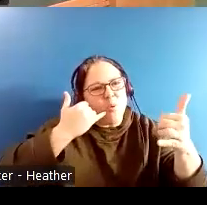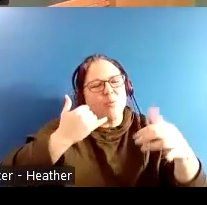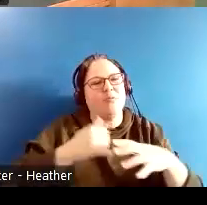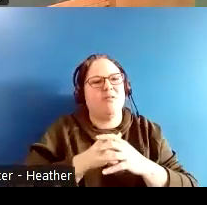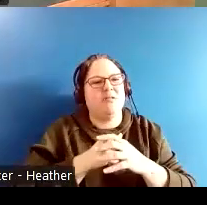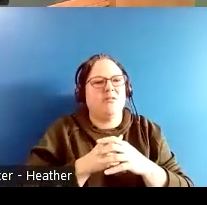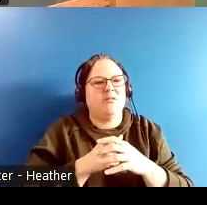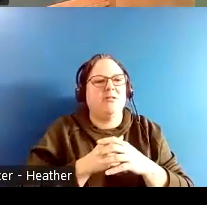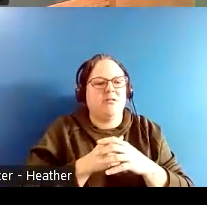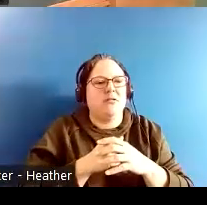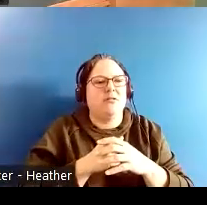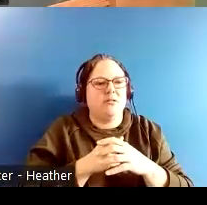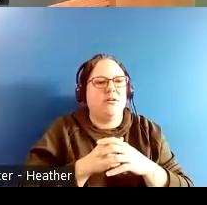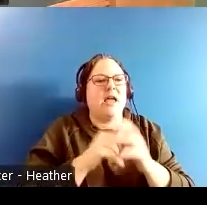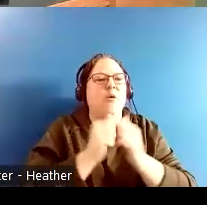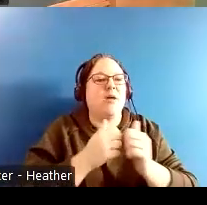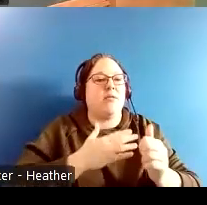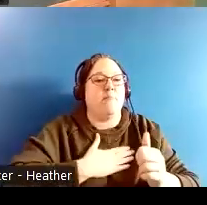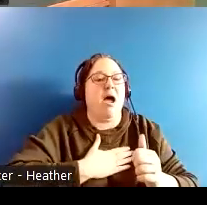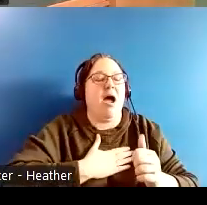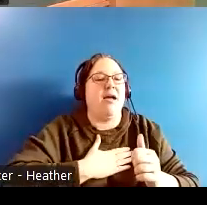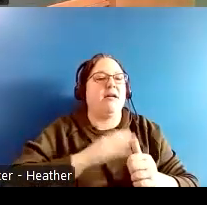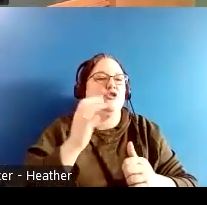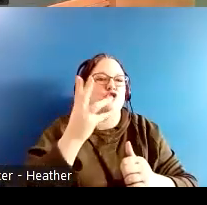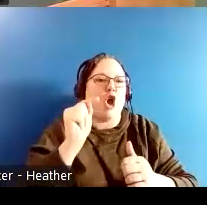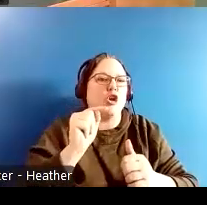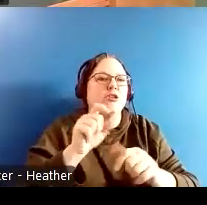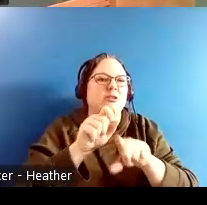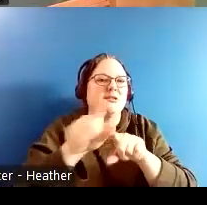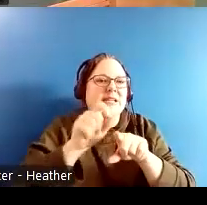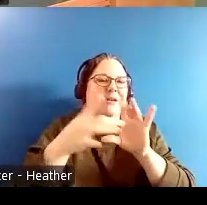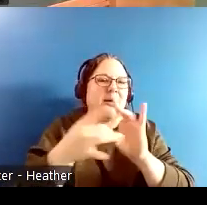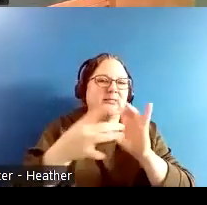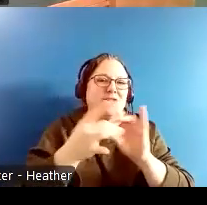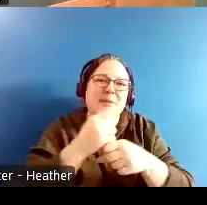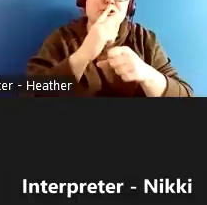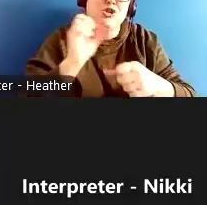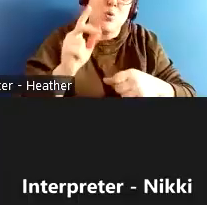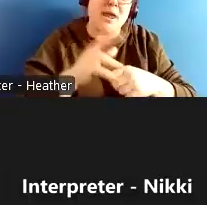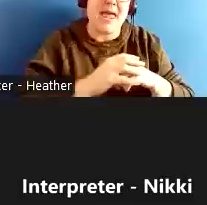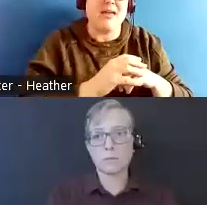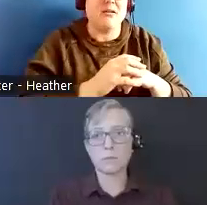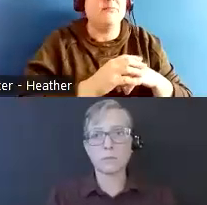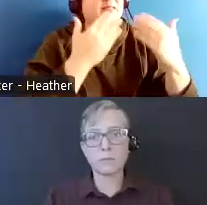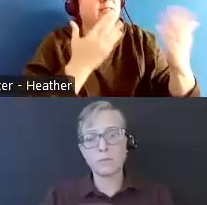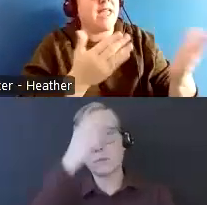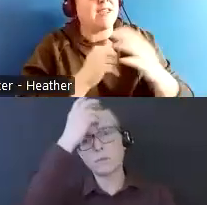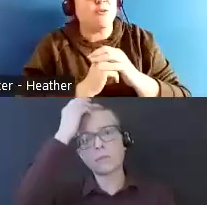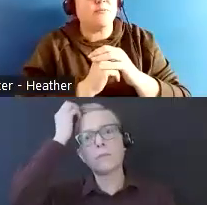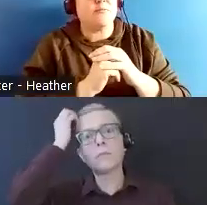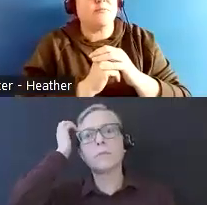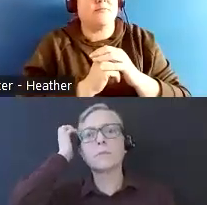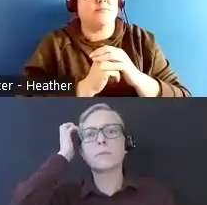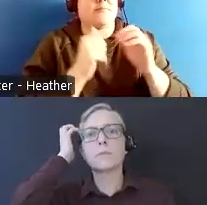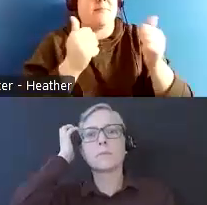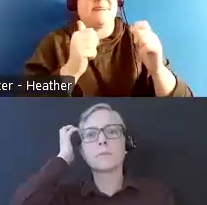UPMC portal messages to make sure that they were okay. Thank you, Dr. Rollman. I'm going to ask one more